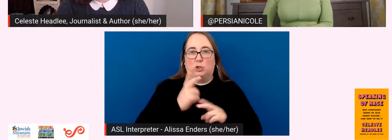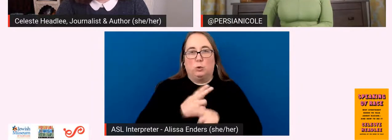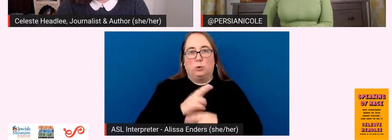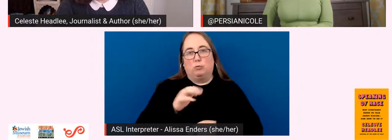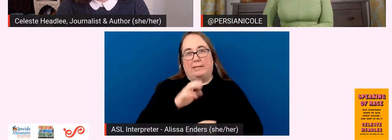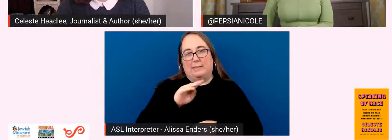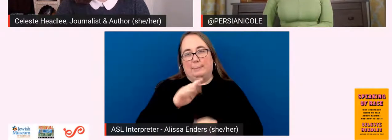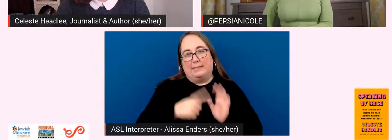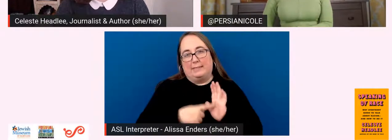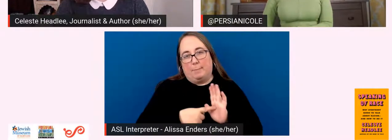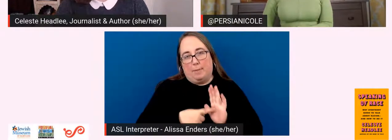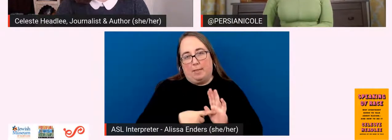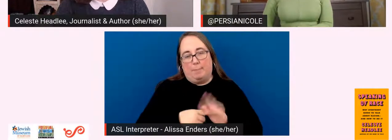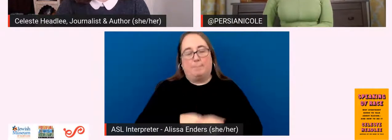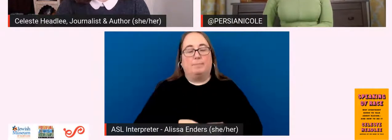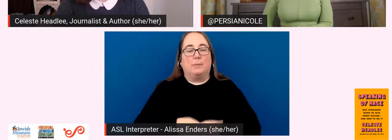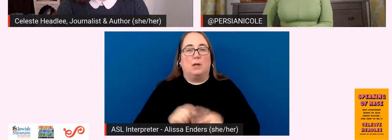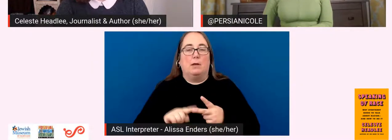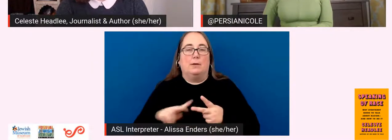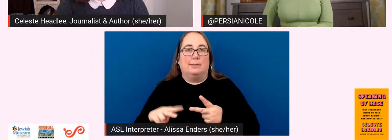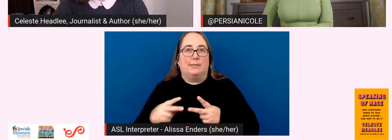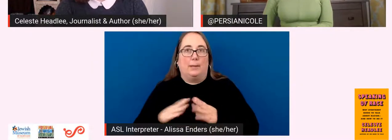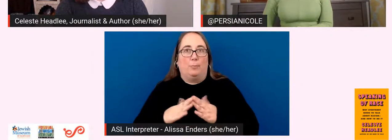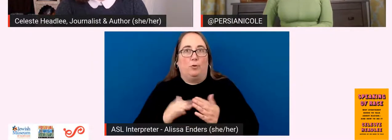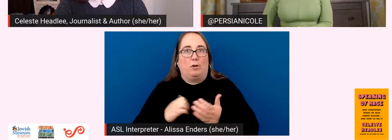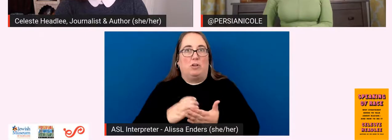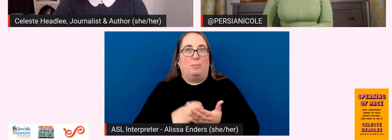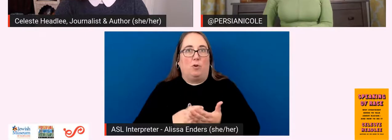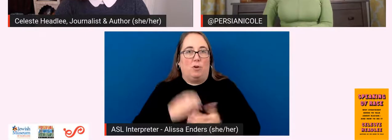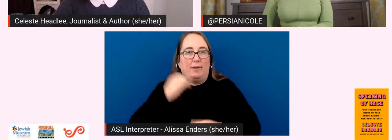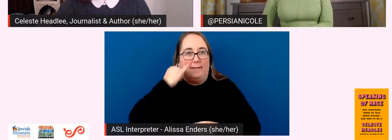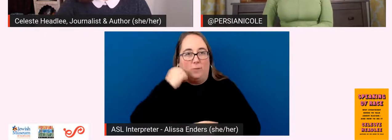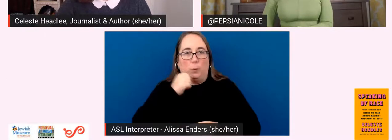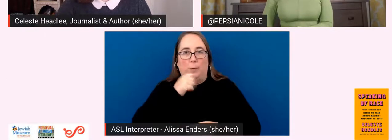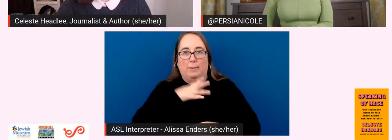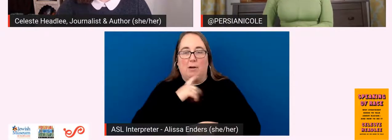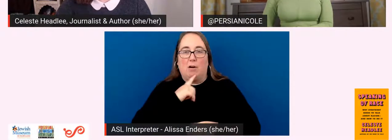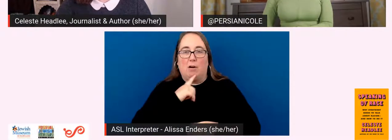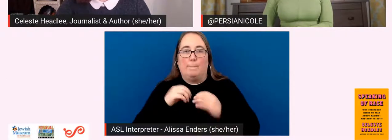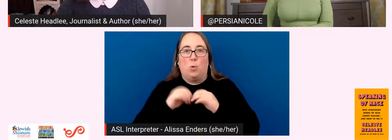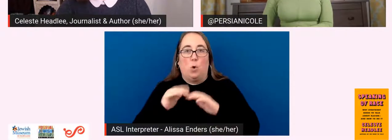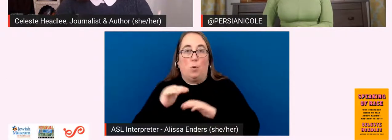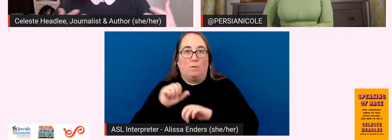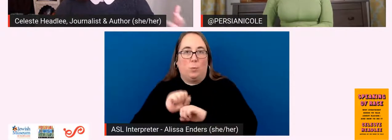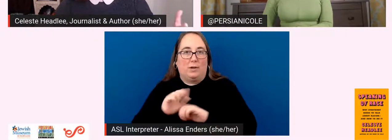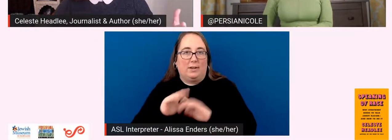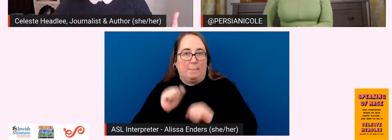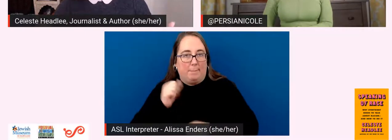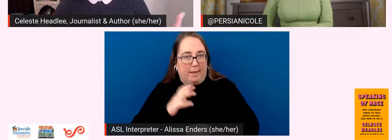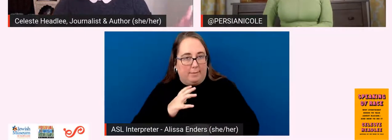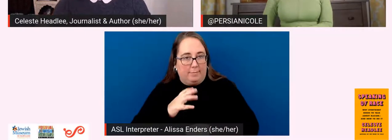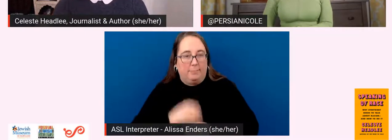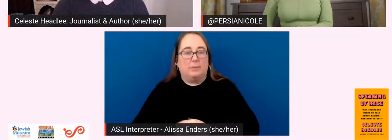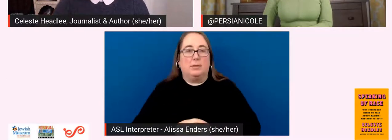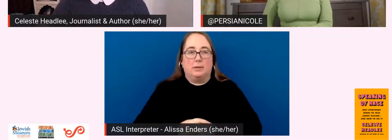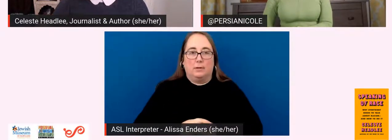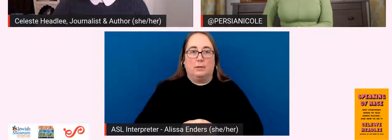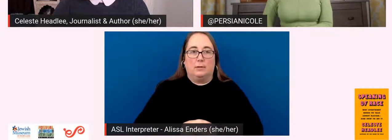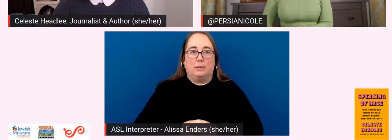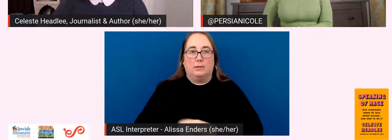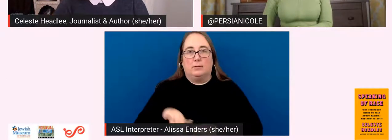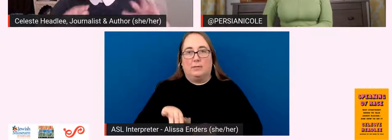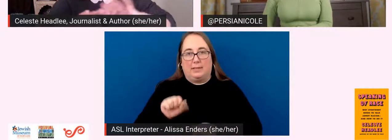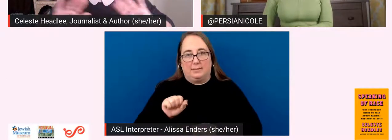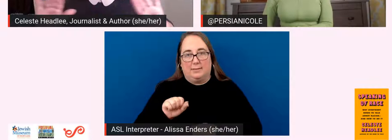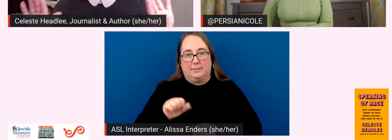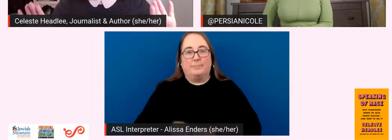as an example. The second one, there's a whole chapter on whether or not women are more overworked than men. Spoiler alert, they